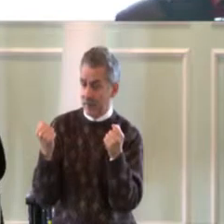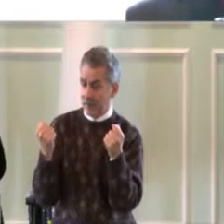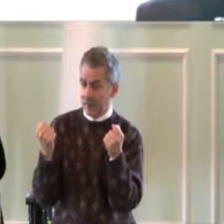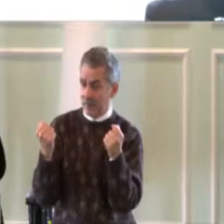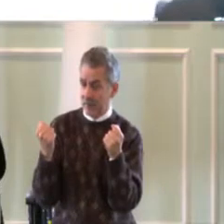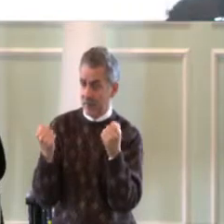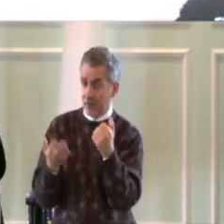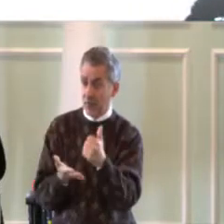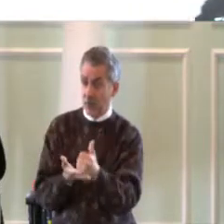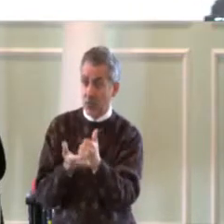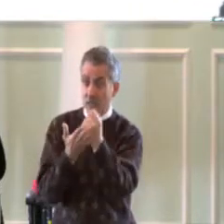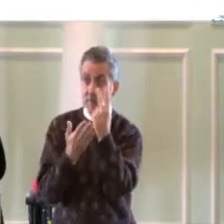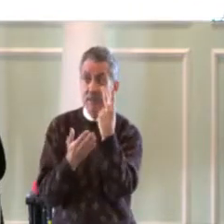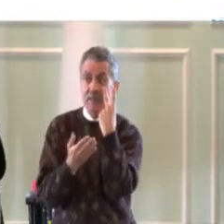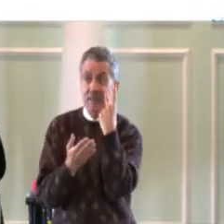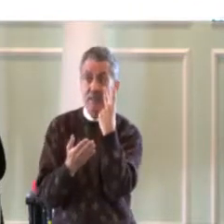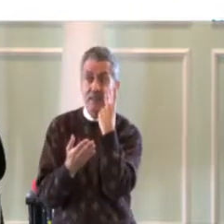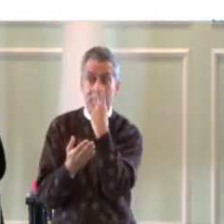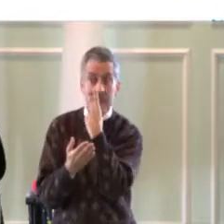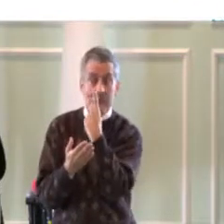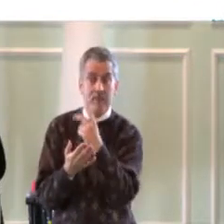Jesus to help you see again?